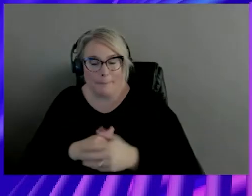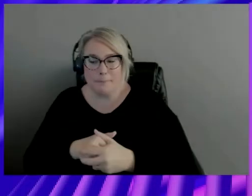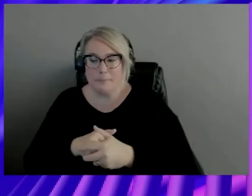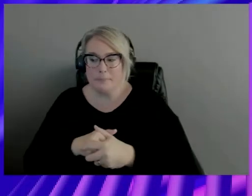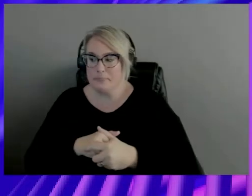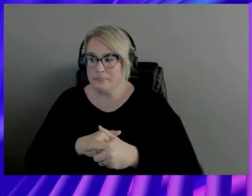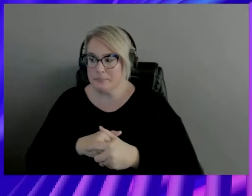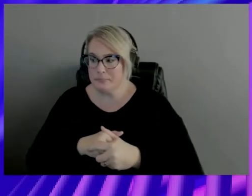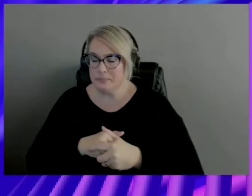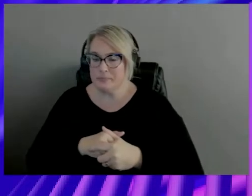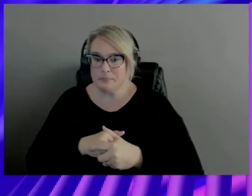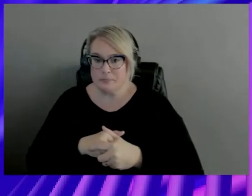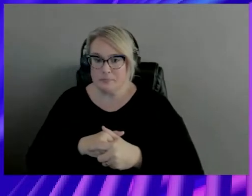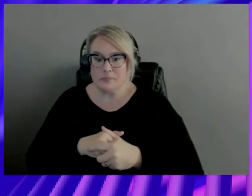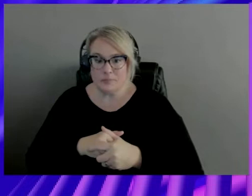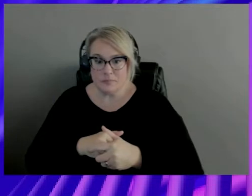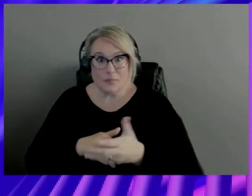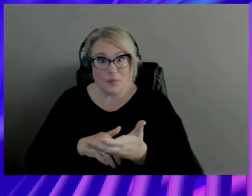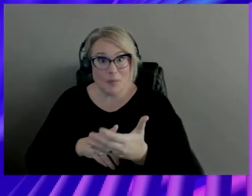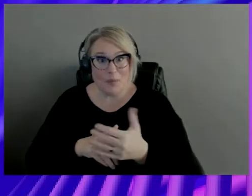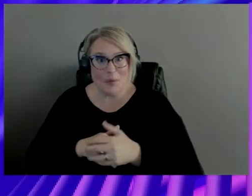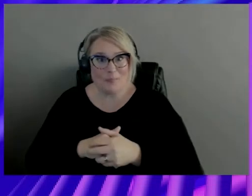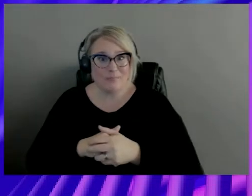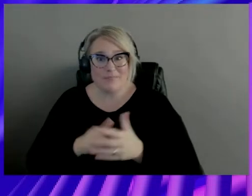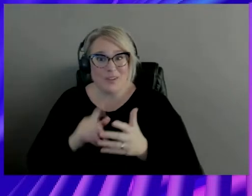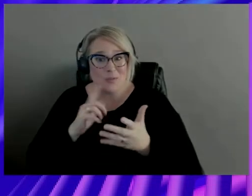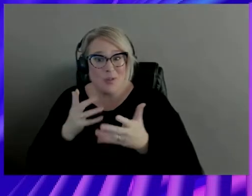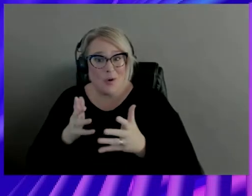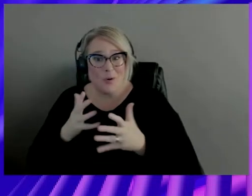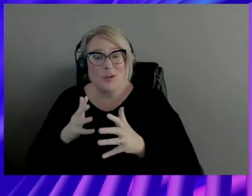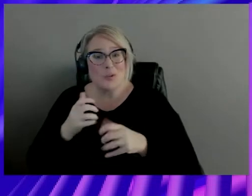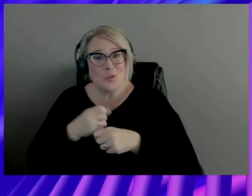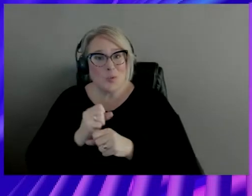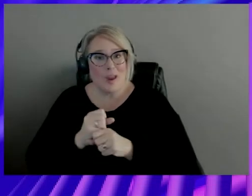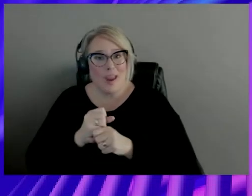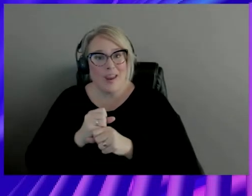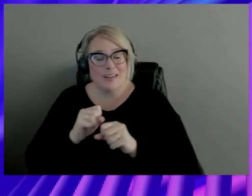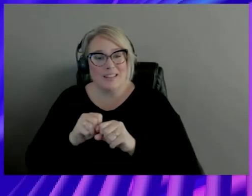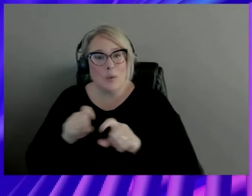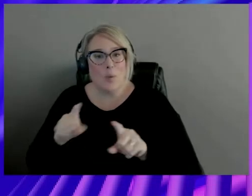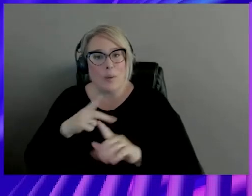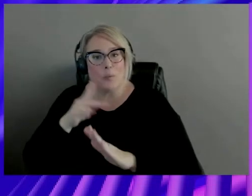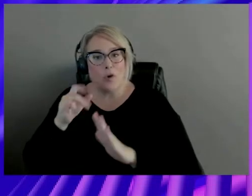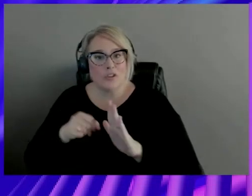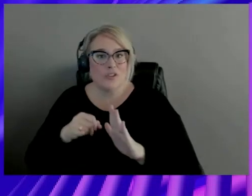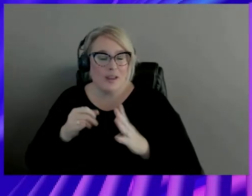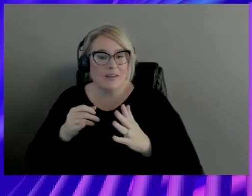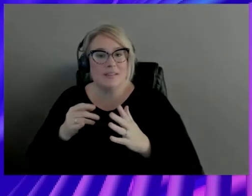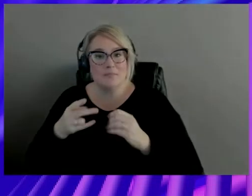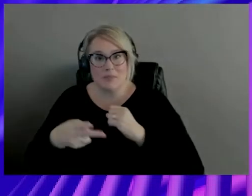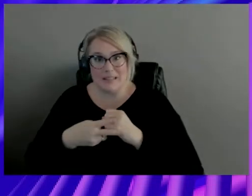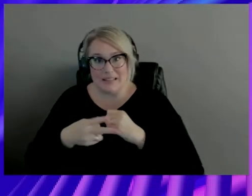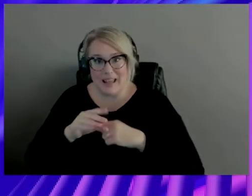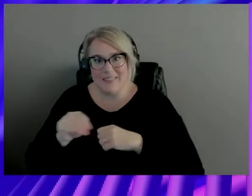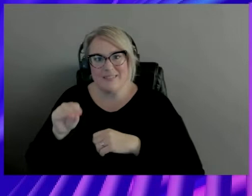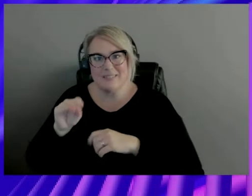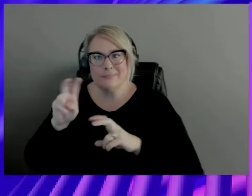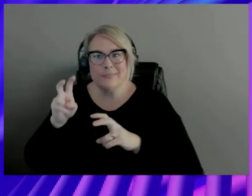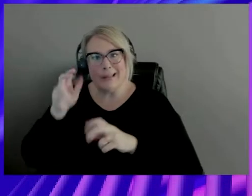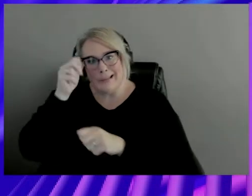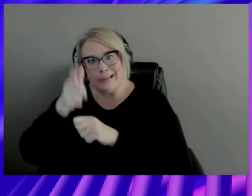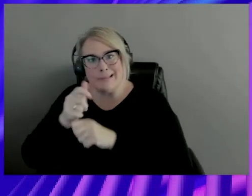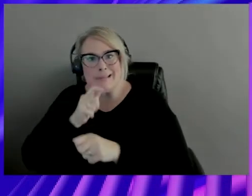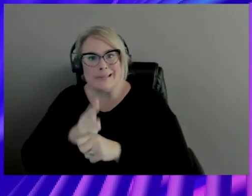There we go. So that's all it is to create a deployment project. It gets saved as a sibling to your project. You